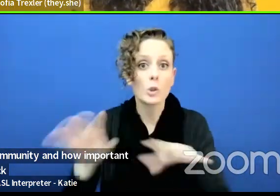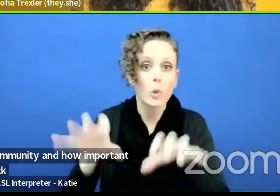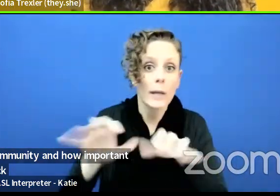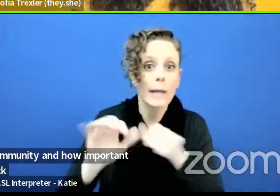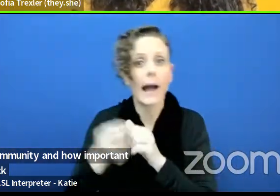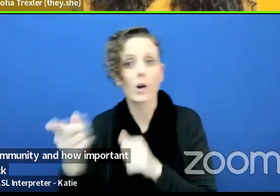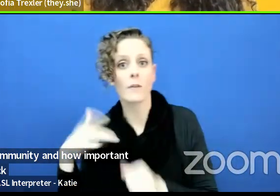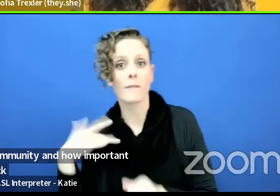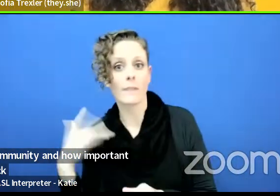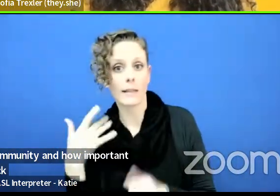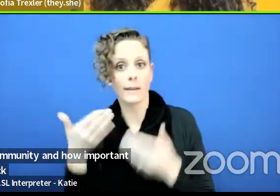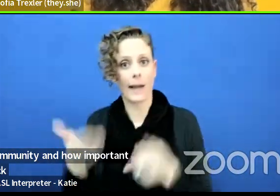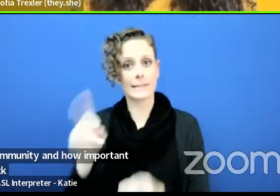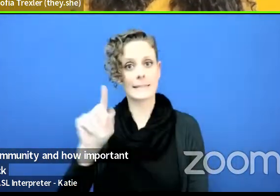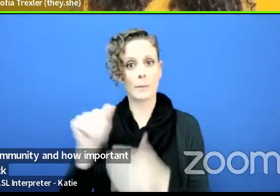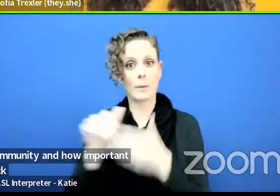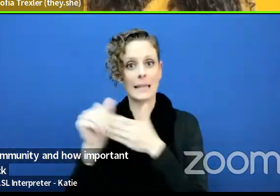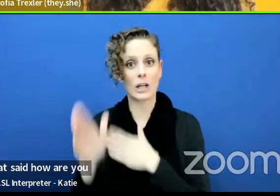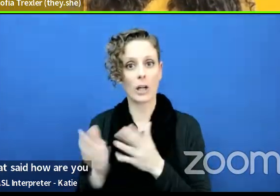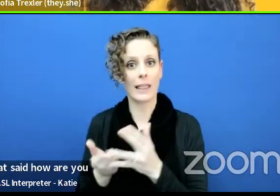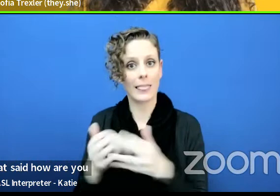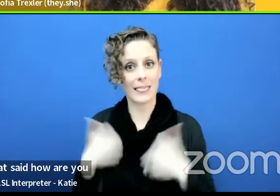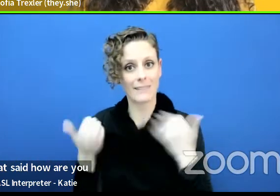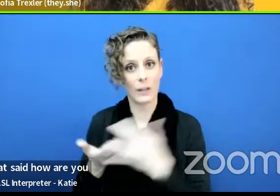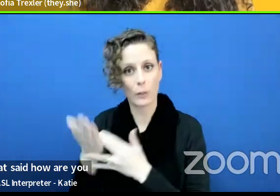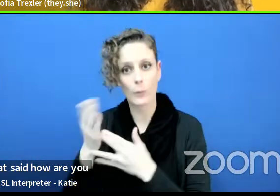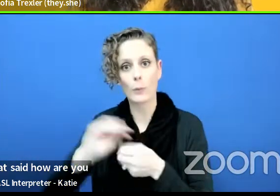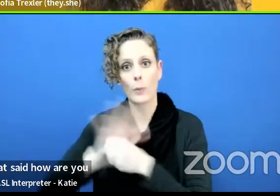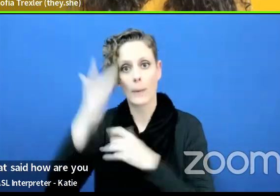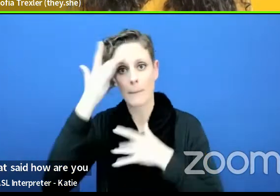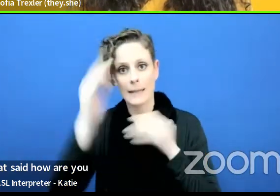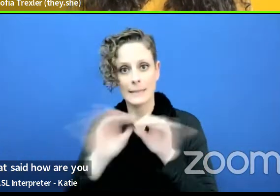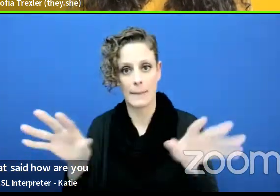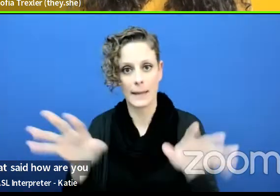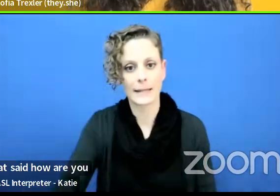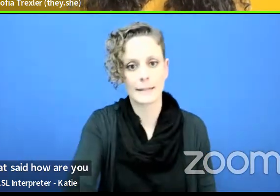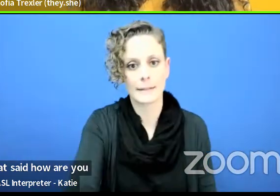disabled leader living through this pandemic? Goldie, do you want to start?